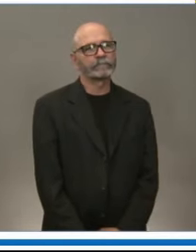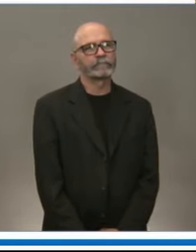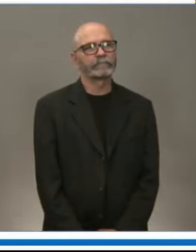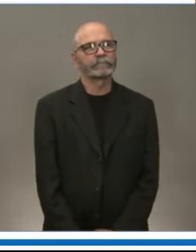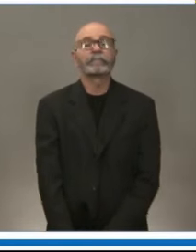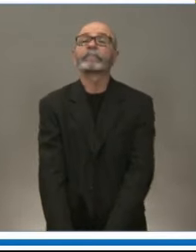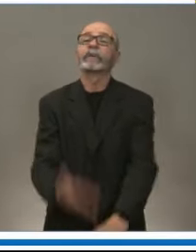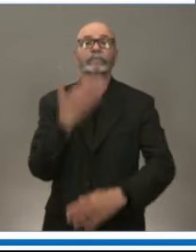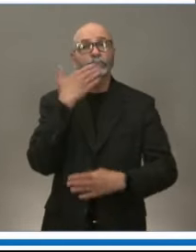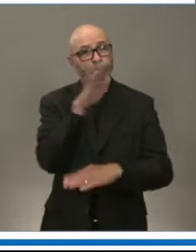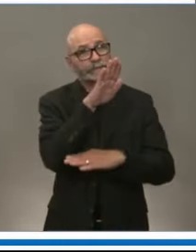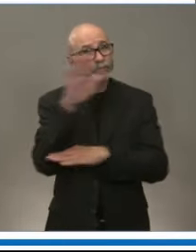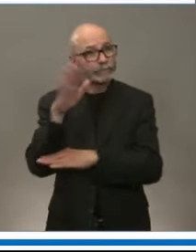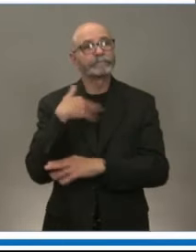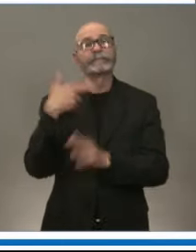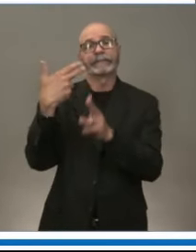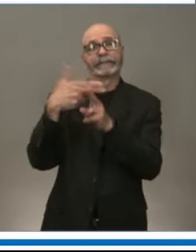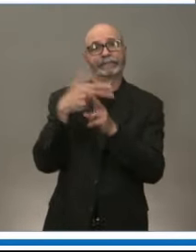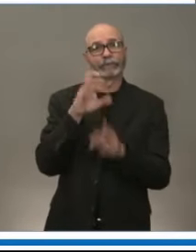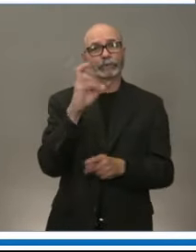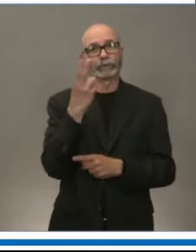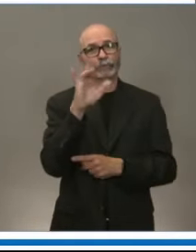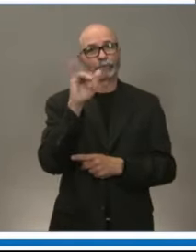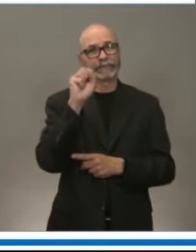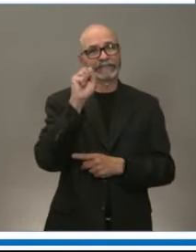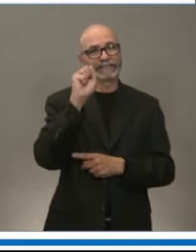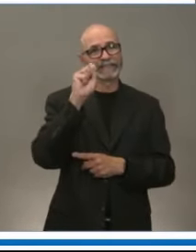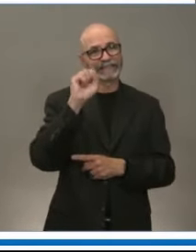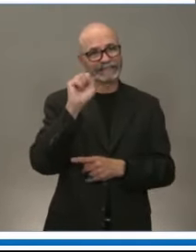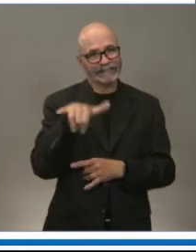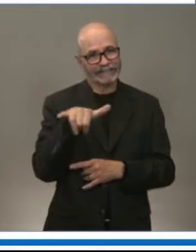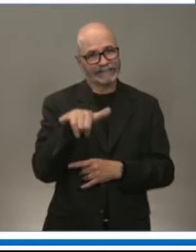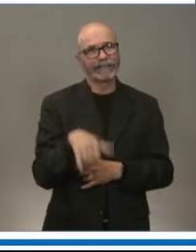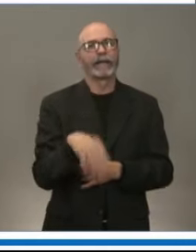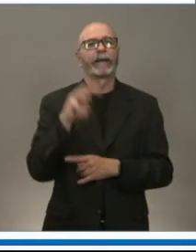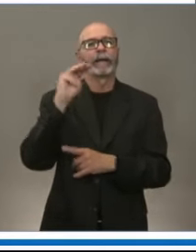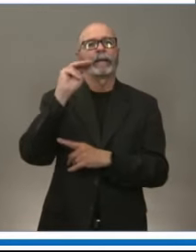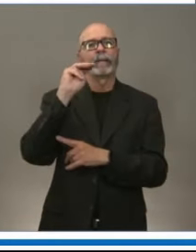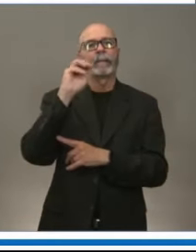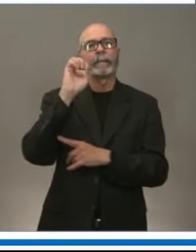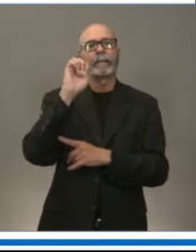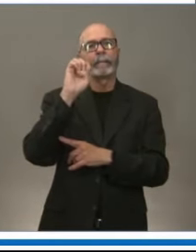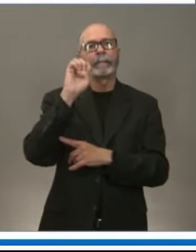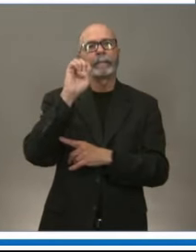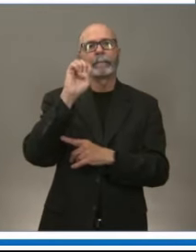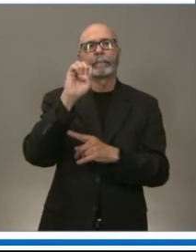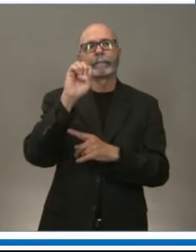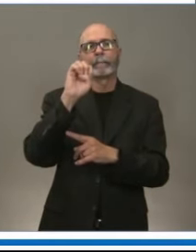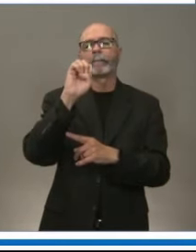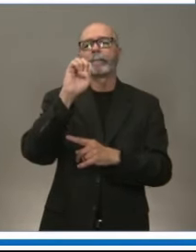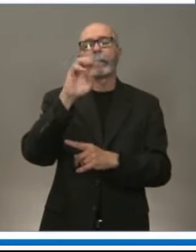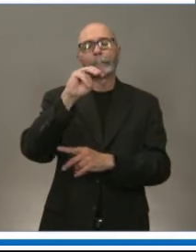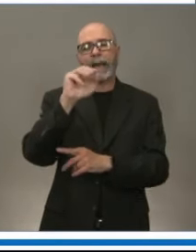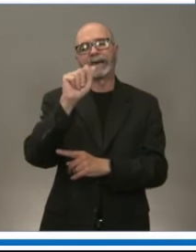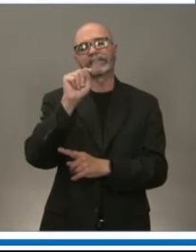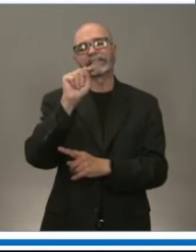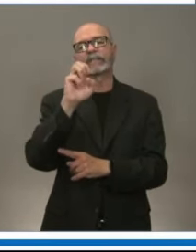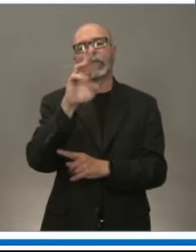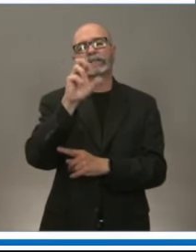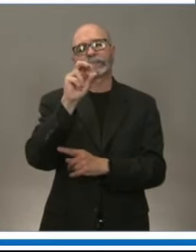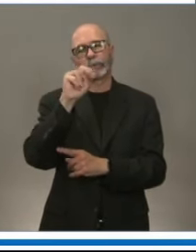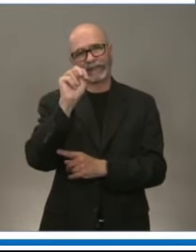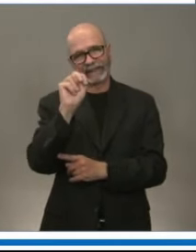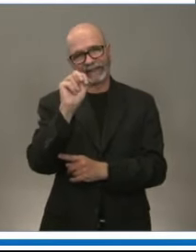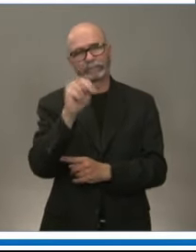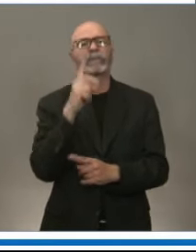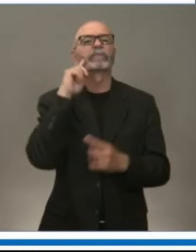Good afternoon. My name is Chrissy Matheson, and I'll be your moderator for today's press conference. Before we begin, I'd like to introduce Premier Stephen McNeil, as well